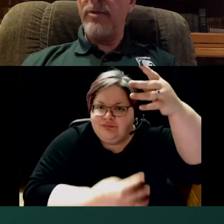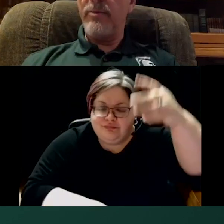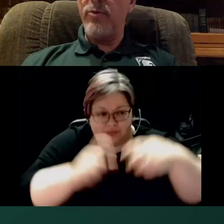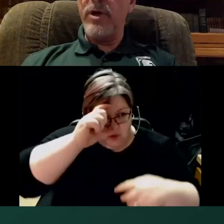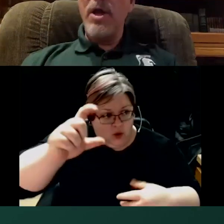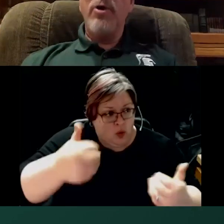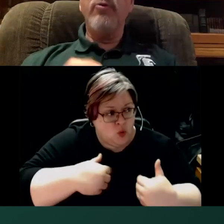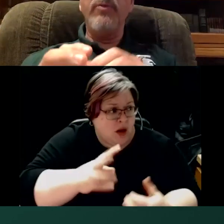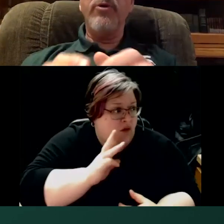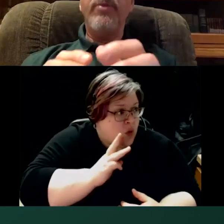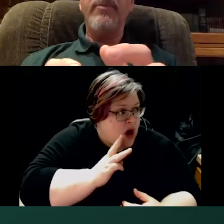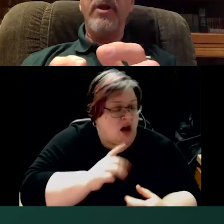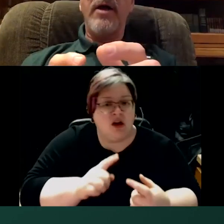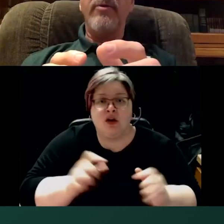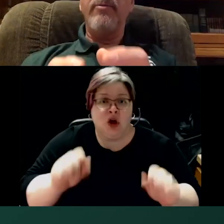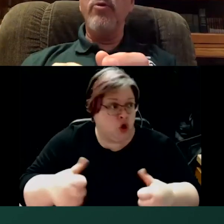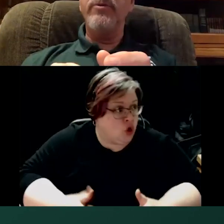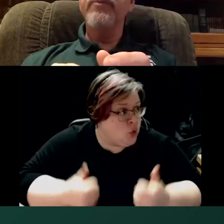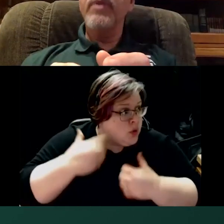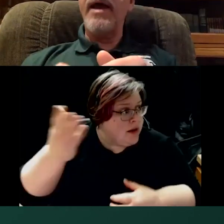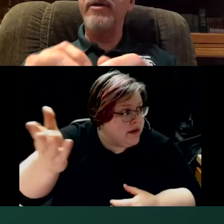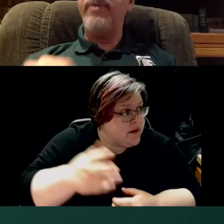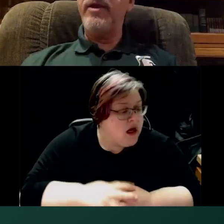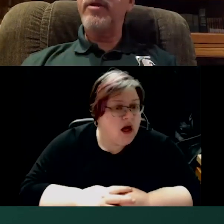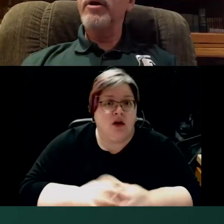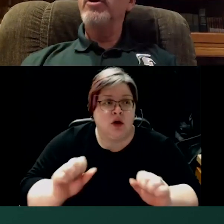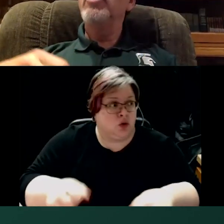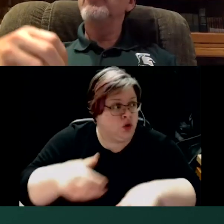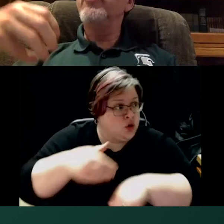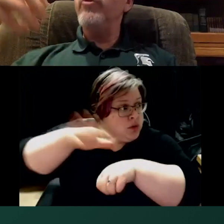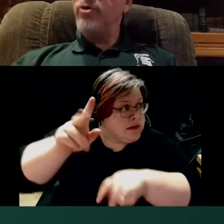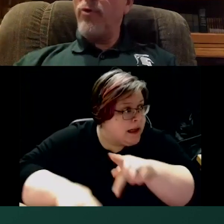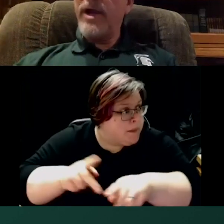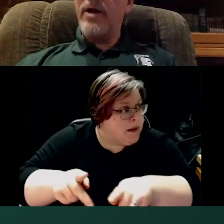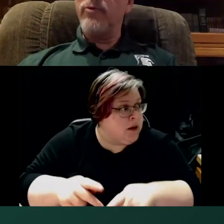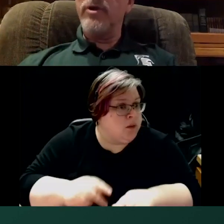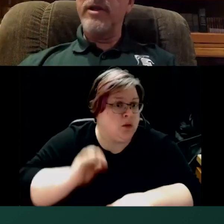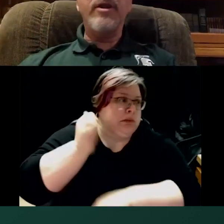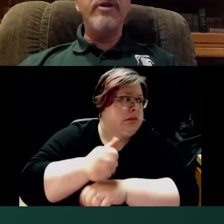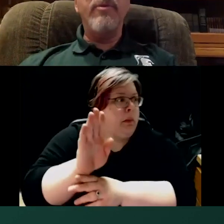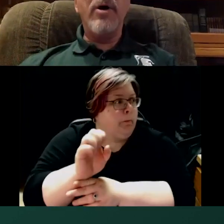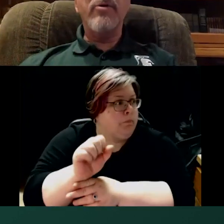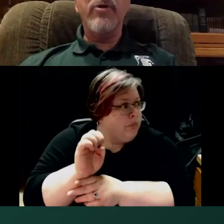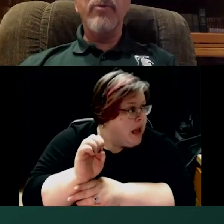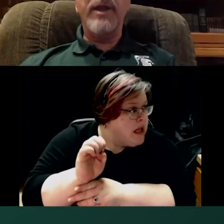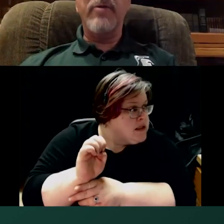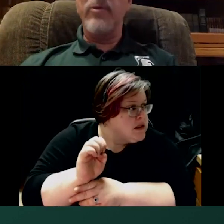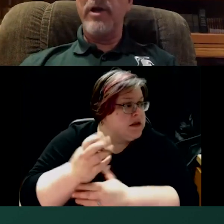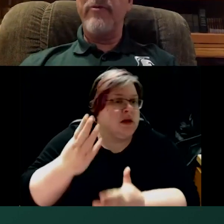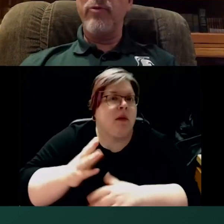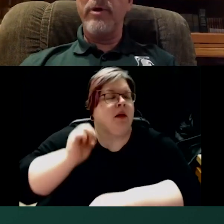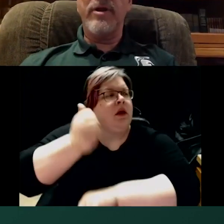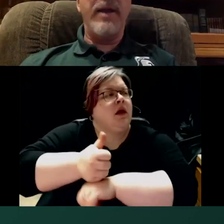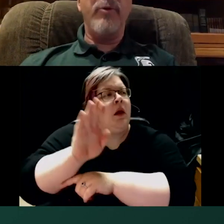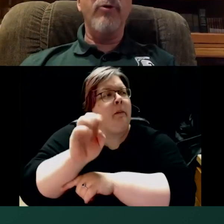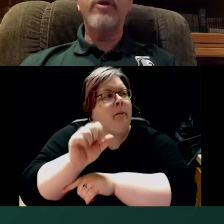colony on the moon? Could we put people on the moon as a base to going onwards, let's say to Mars or other planets, where we don't